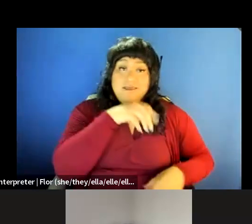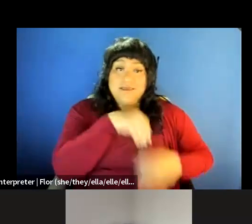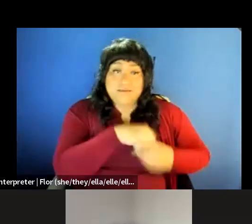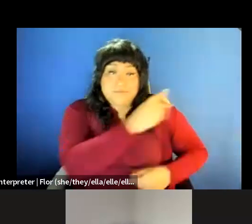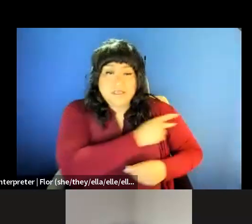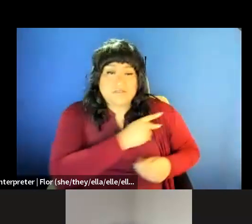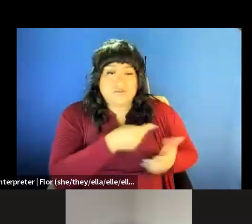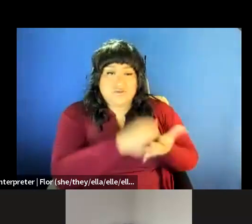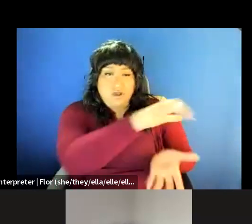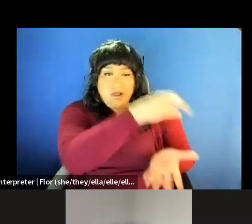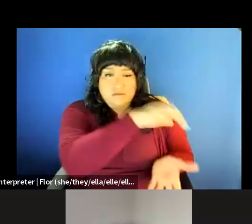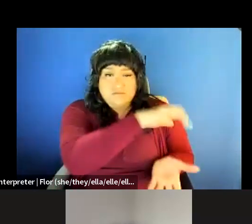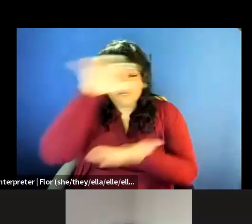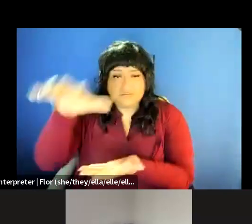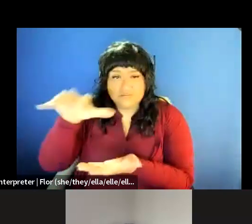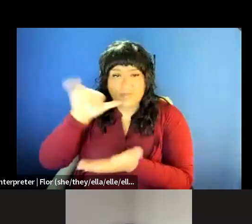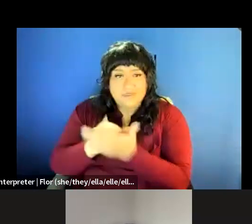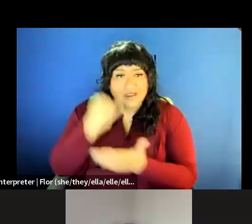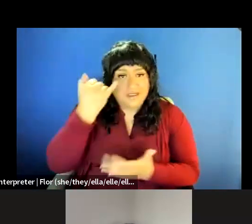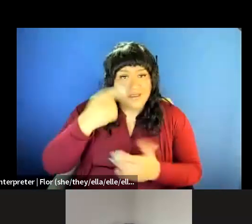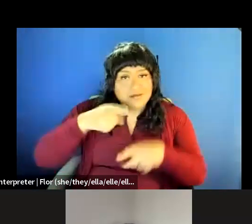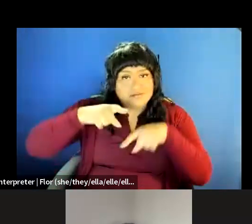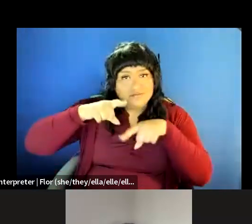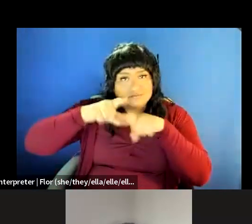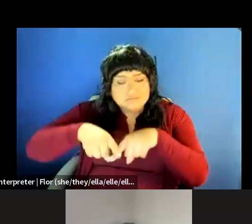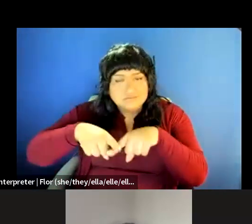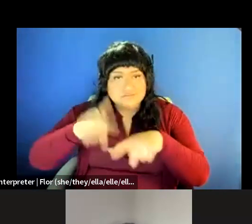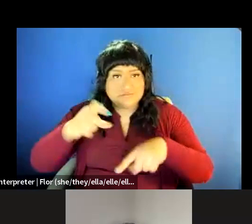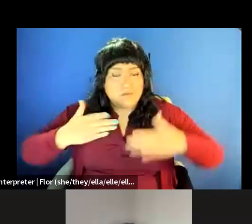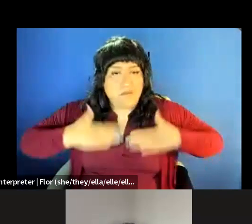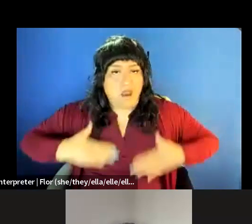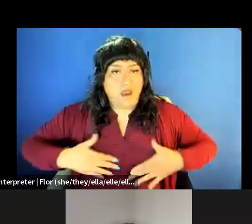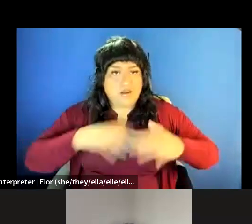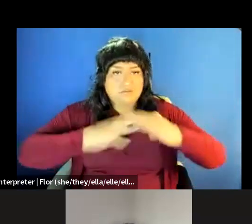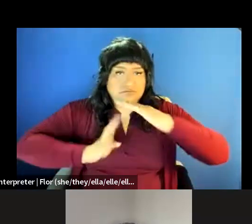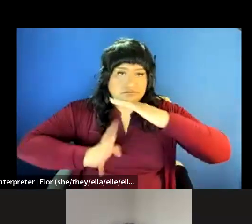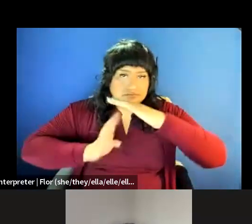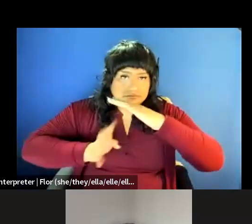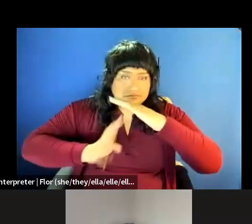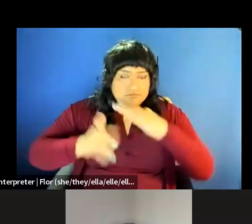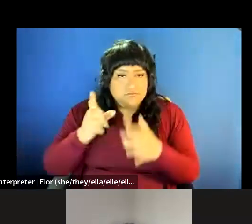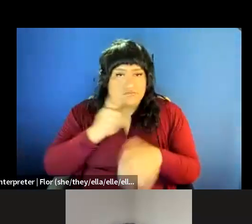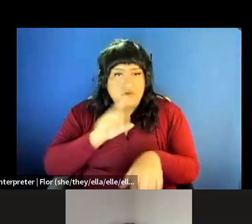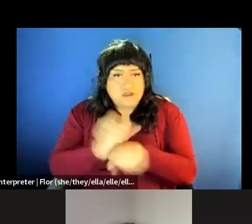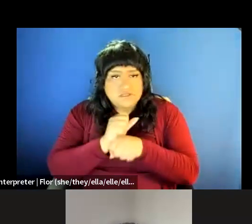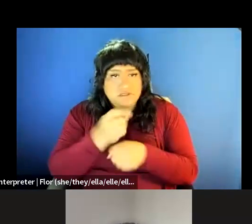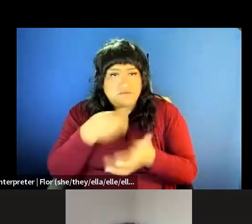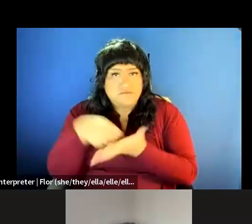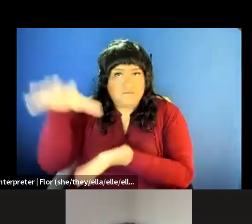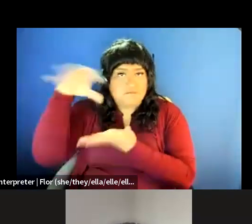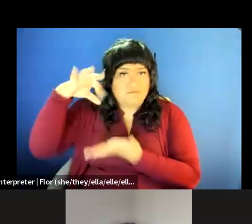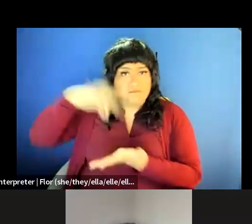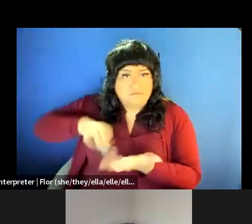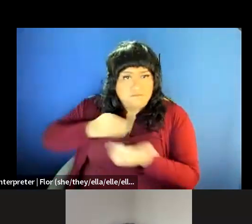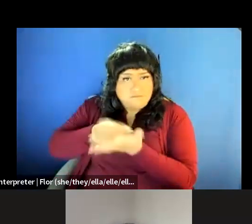this notion of needing and being dependent on bodies to actually fund them, was intersecting with all